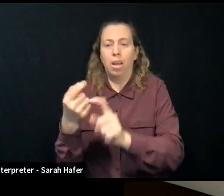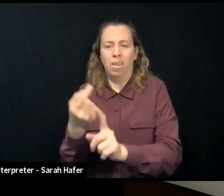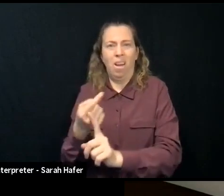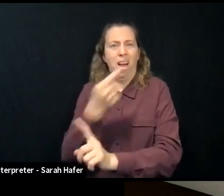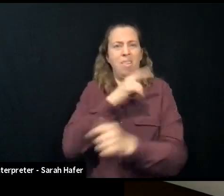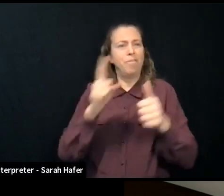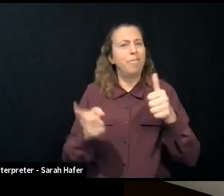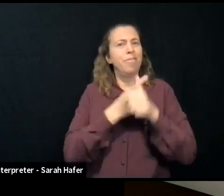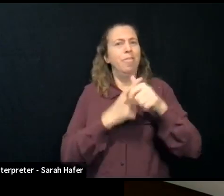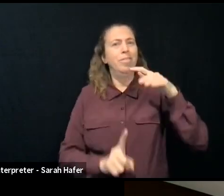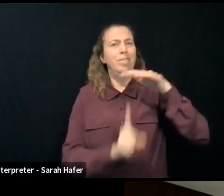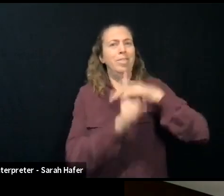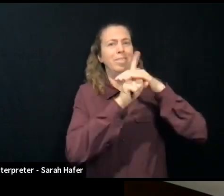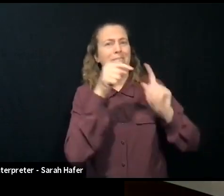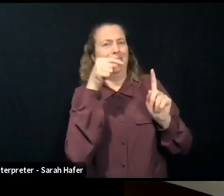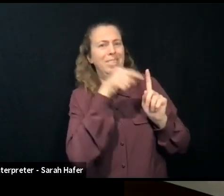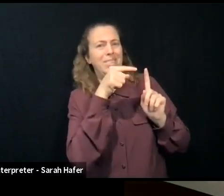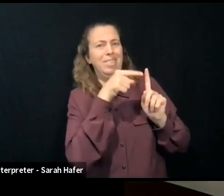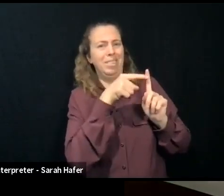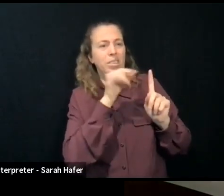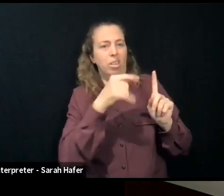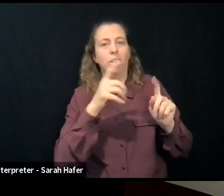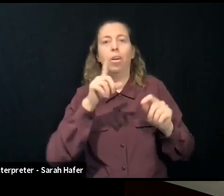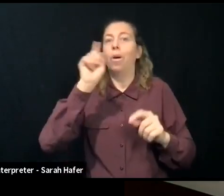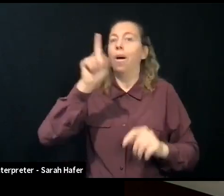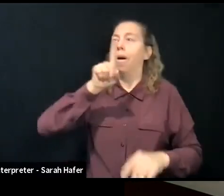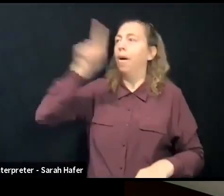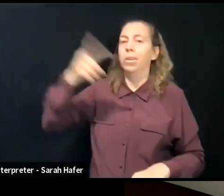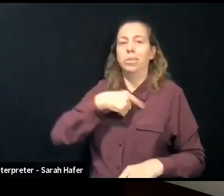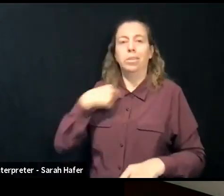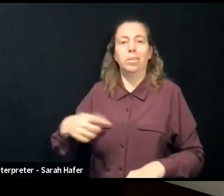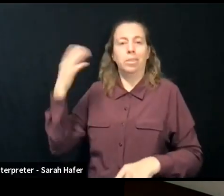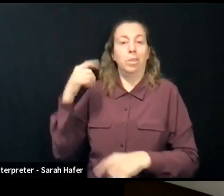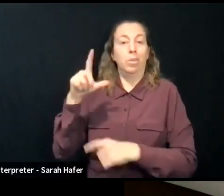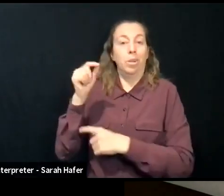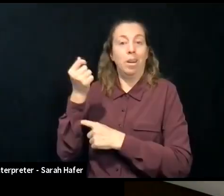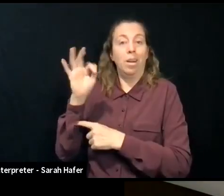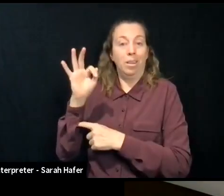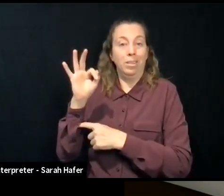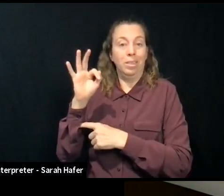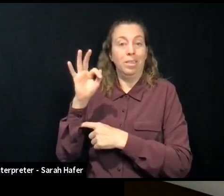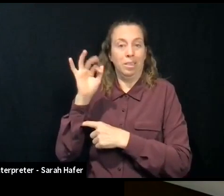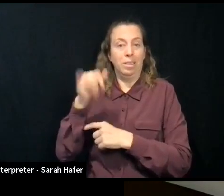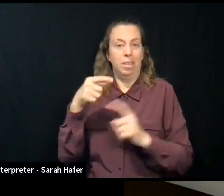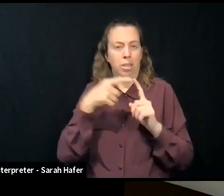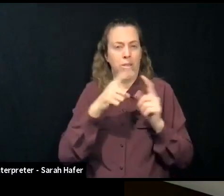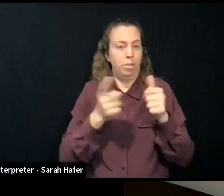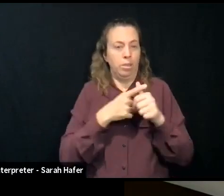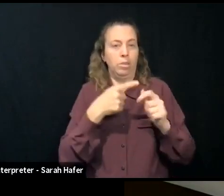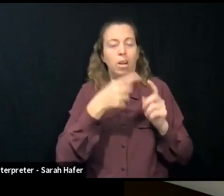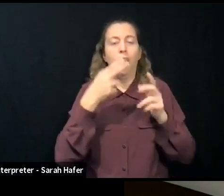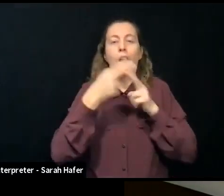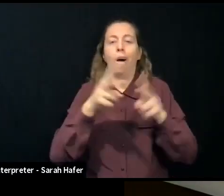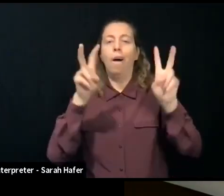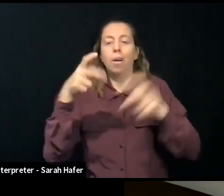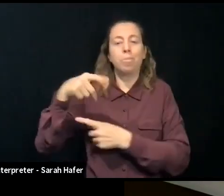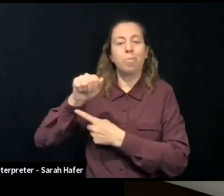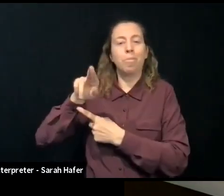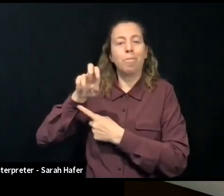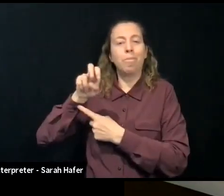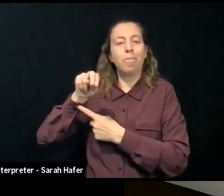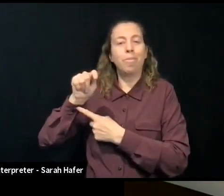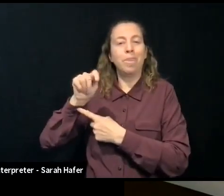China in 2019. We often refer to that first virus as the parent or wild-type virus. We can only know whether a